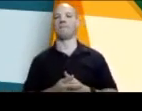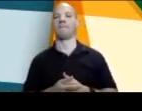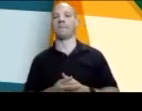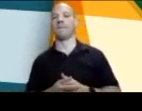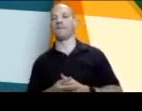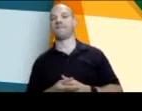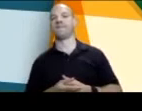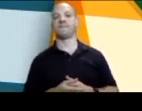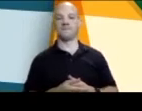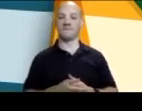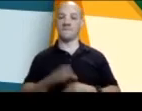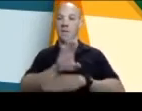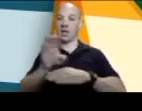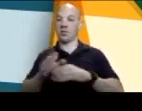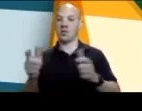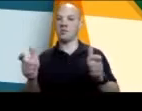Minority business,